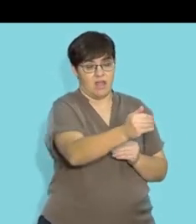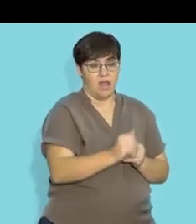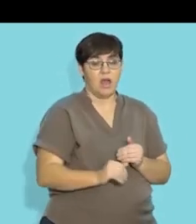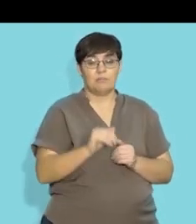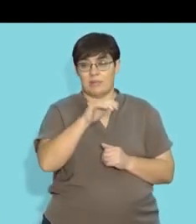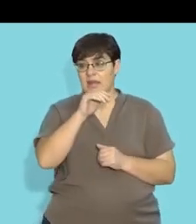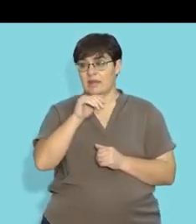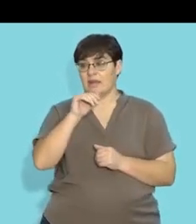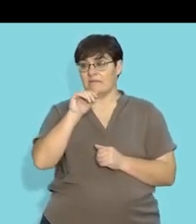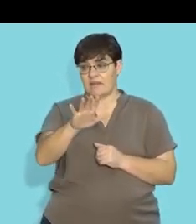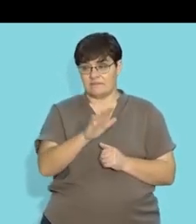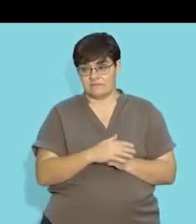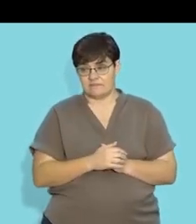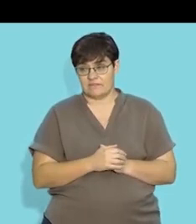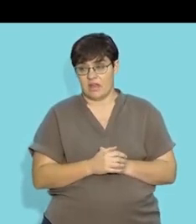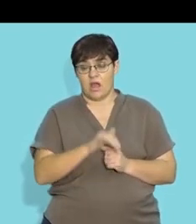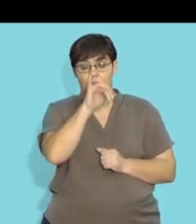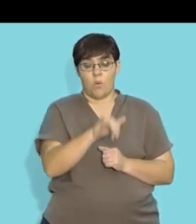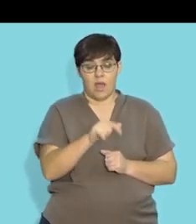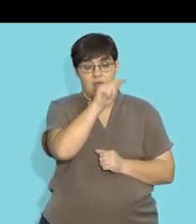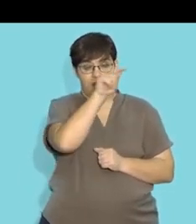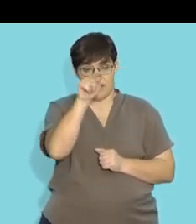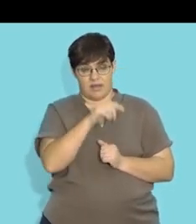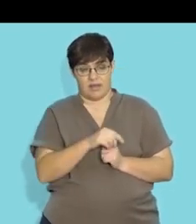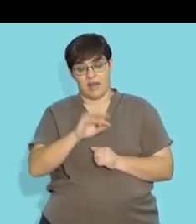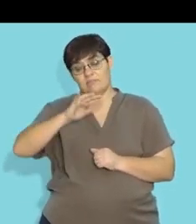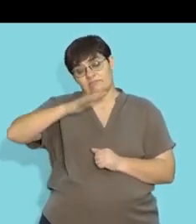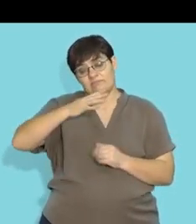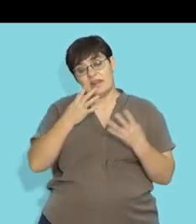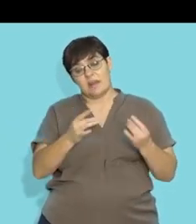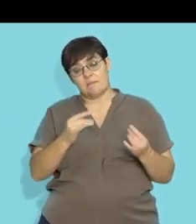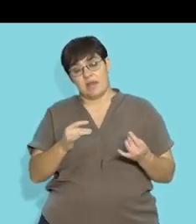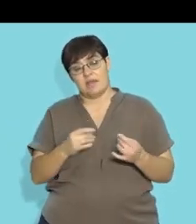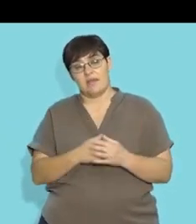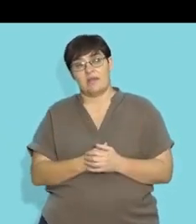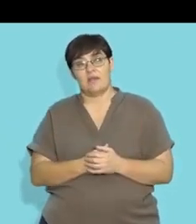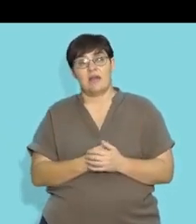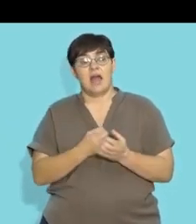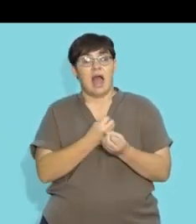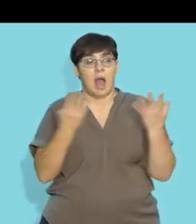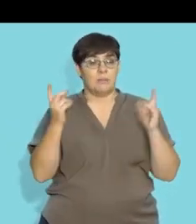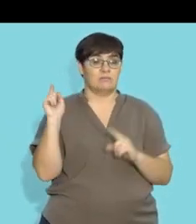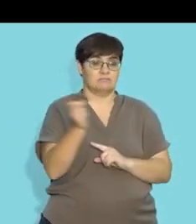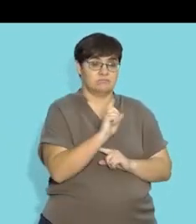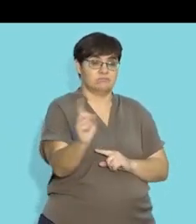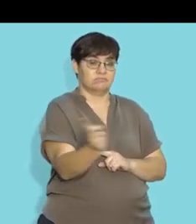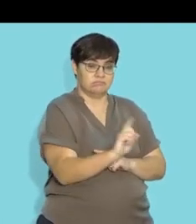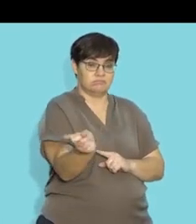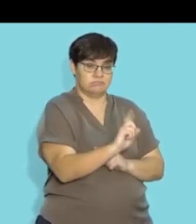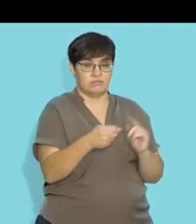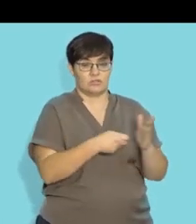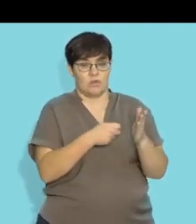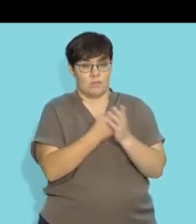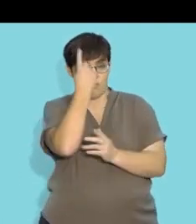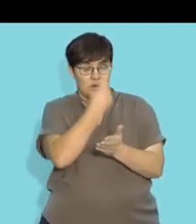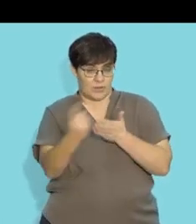distance. Now, what about the mean for y? What does it mean? The average number of times someone goes to the